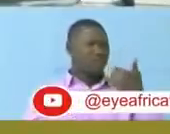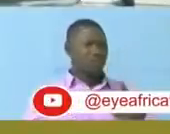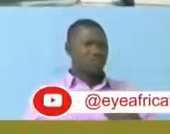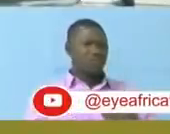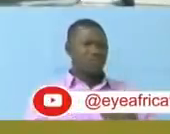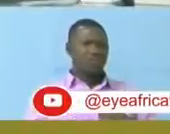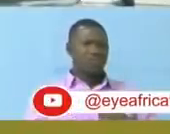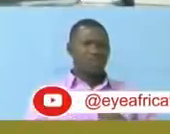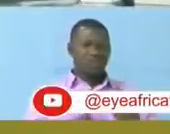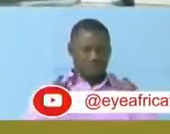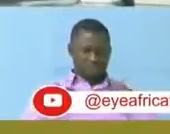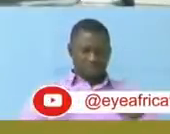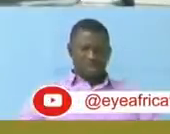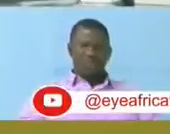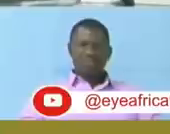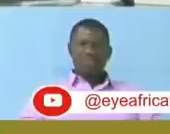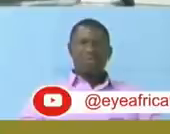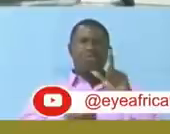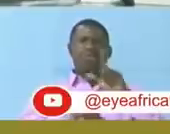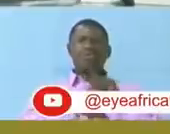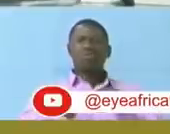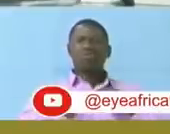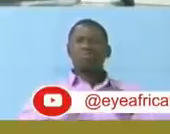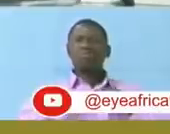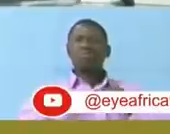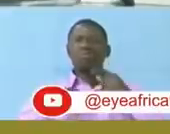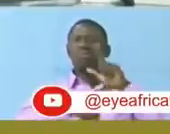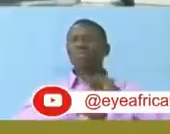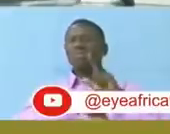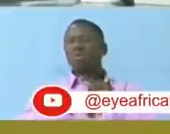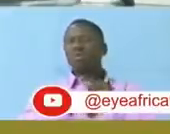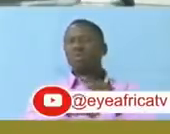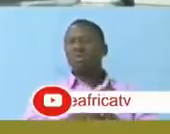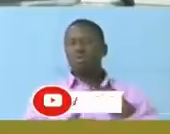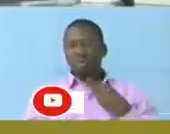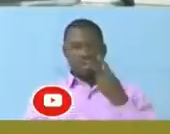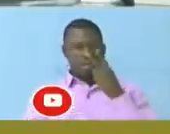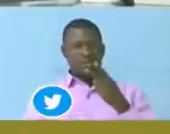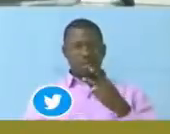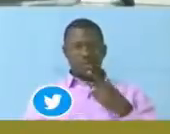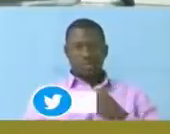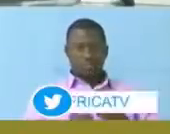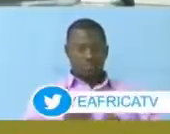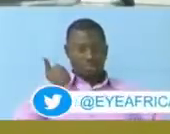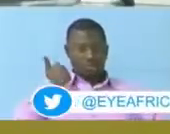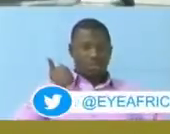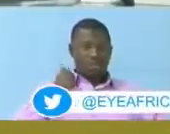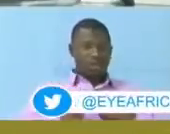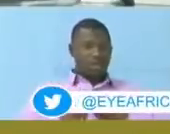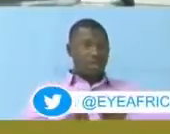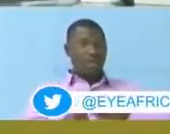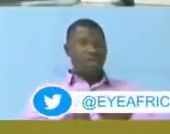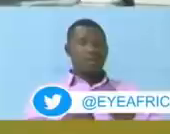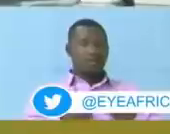My uniform there. But I can see a rifle by their sides. I